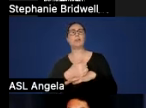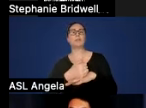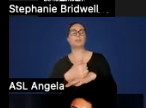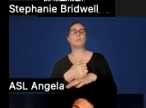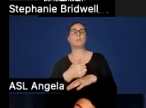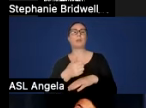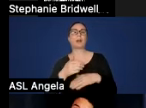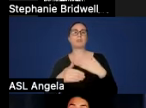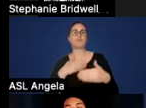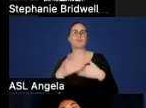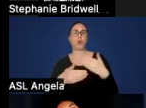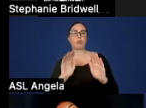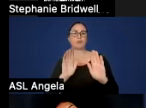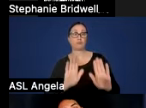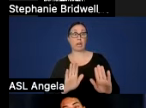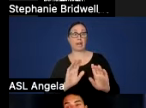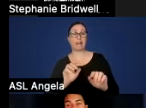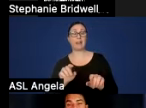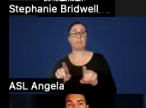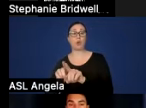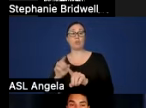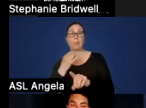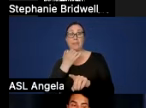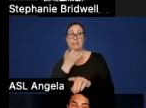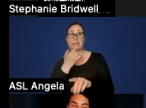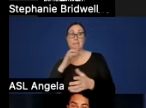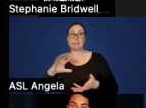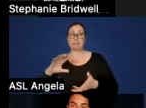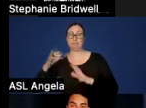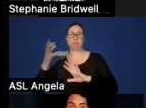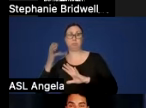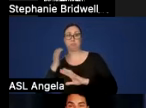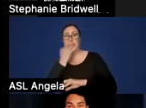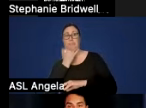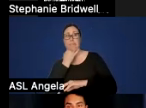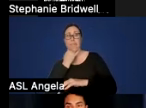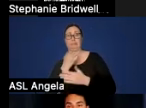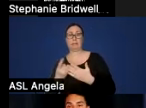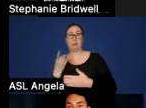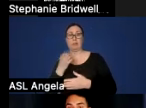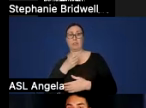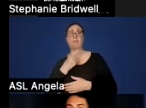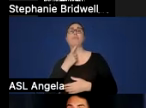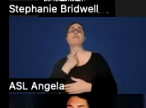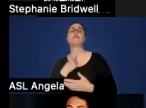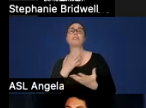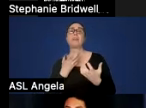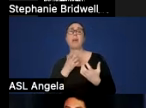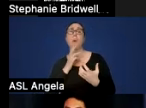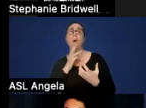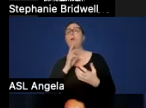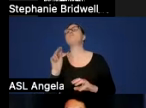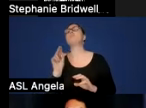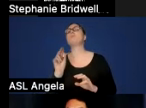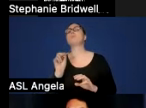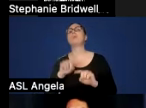great, but then also those times where it's gone wrong, right? Where it's like someone is thirsty and they want water and they say, "Oh, no, you can't drink